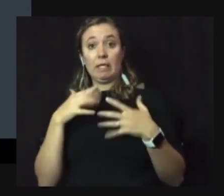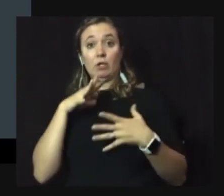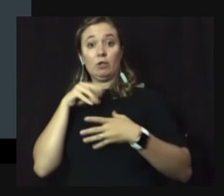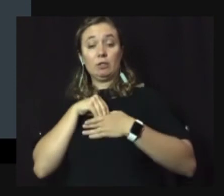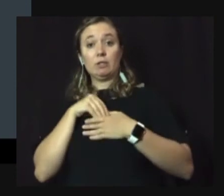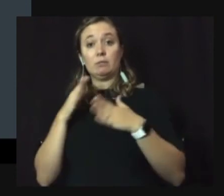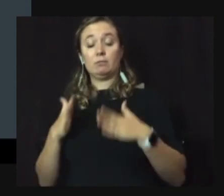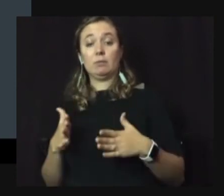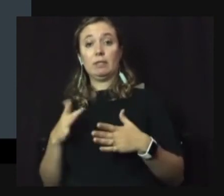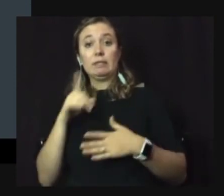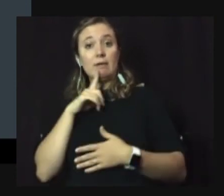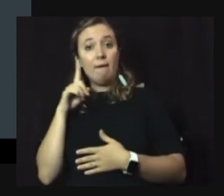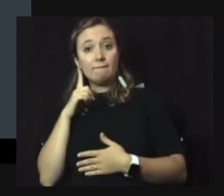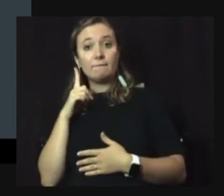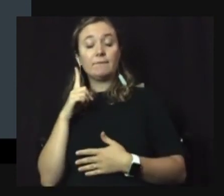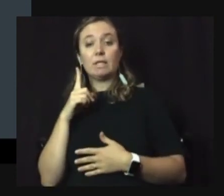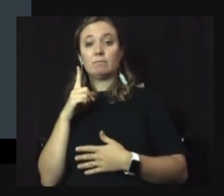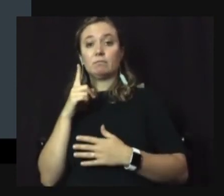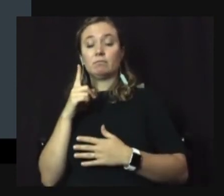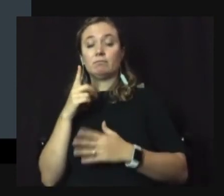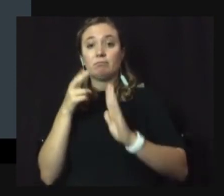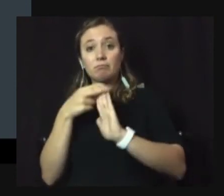as a deaf person, as, you know,